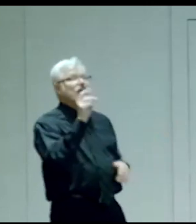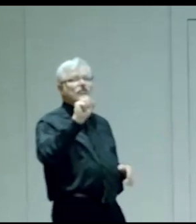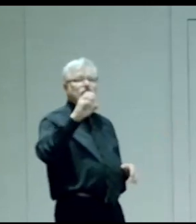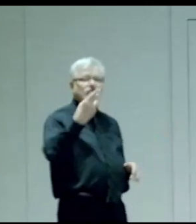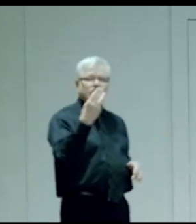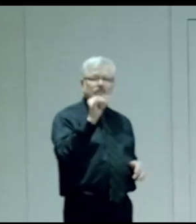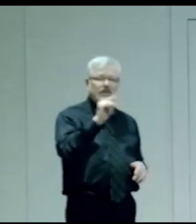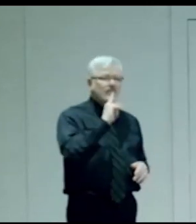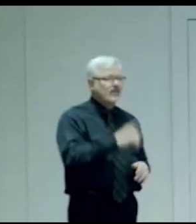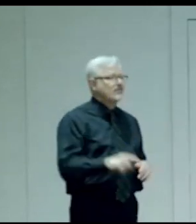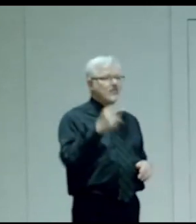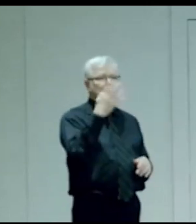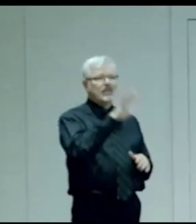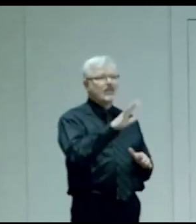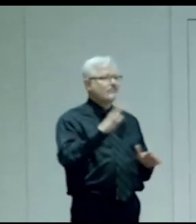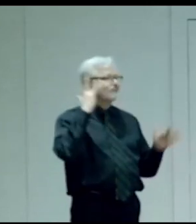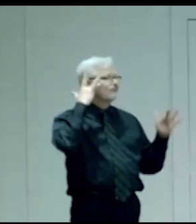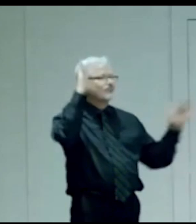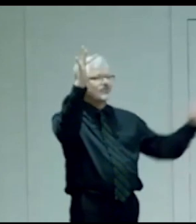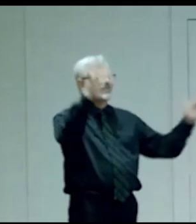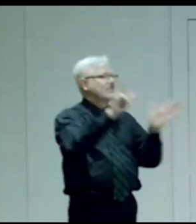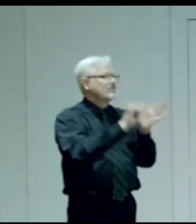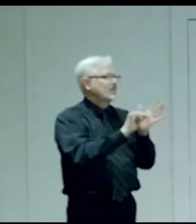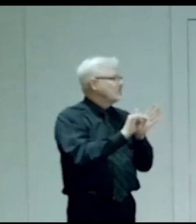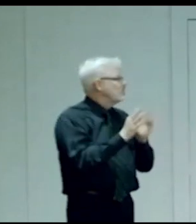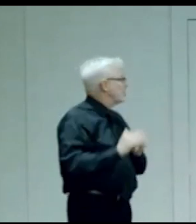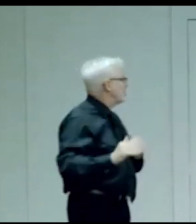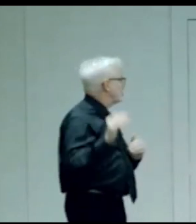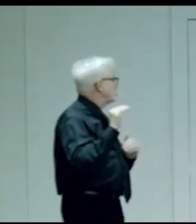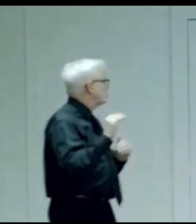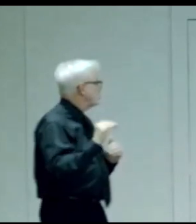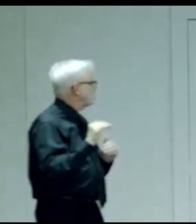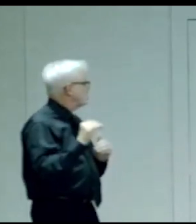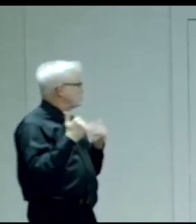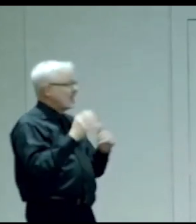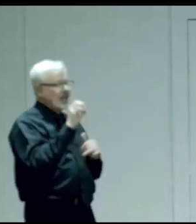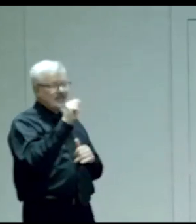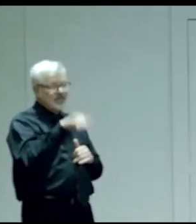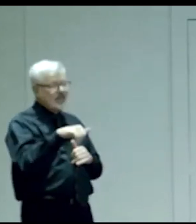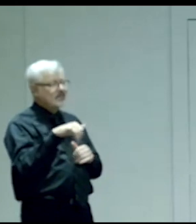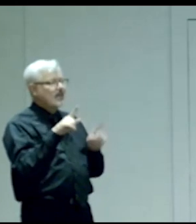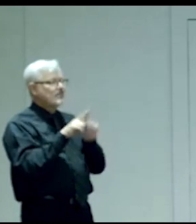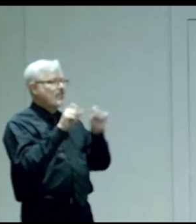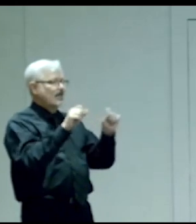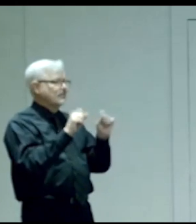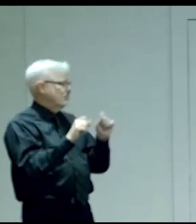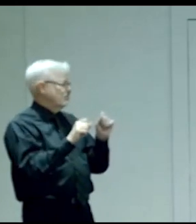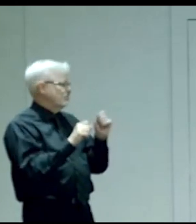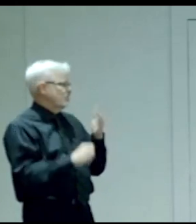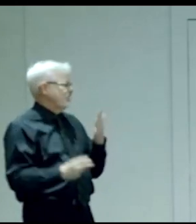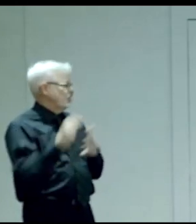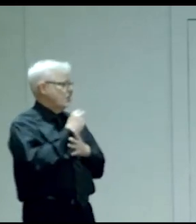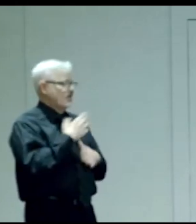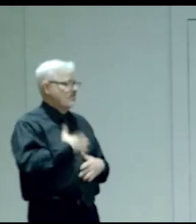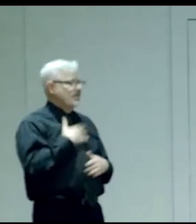also a public intellectual. He's published beyond the academy, including prescient essays in outlets such as the Boston Review.